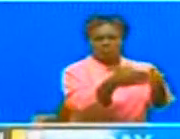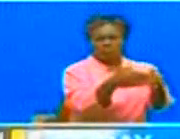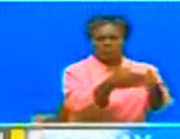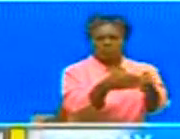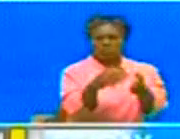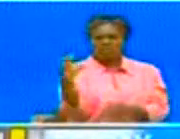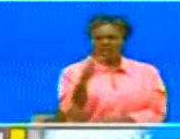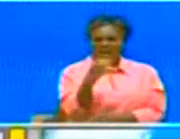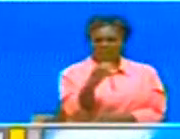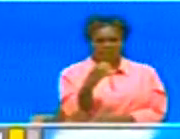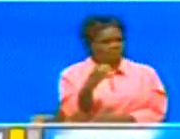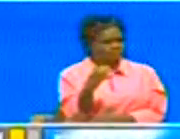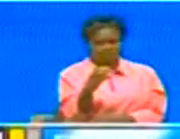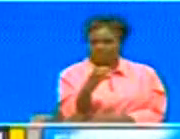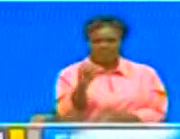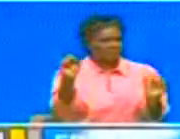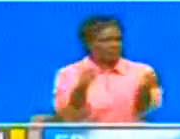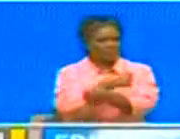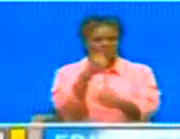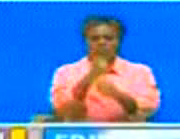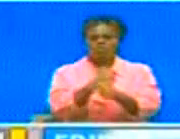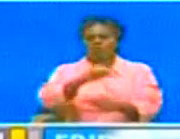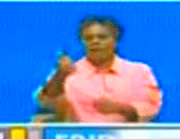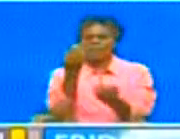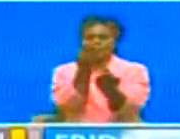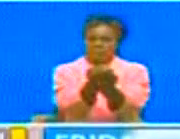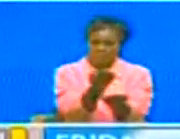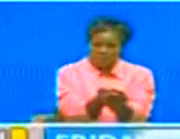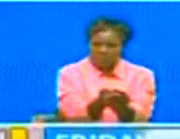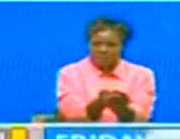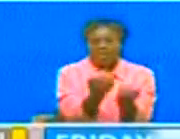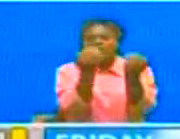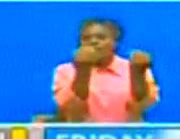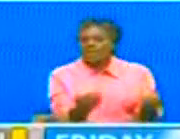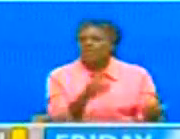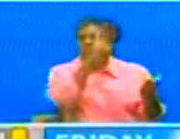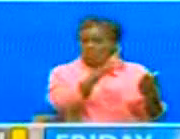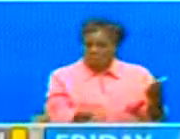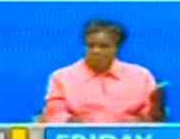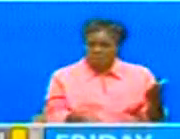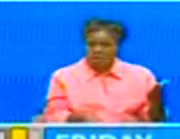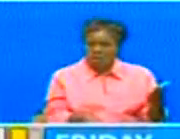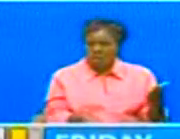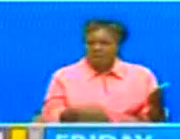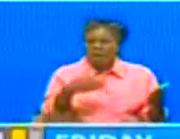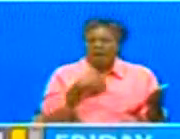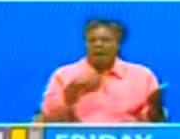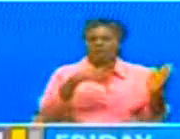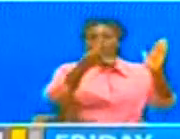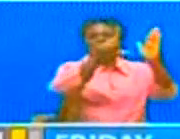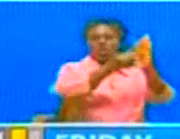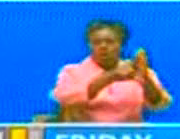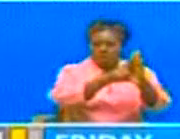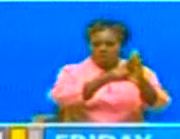flow, then they cannot do another tender. Yes. So we need to make sure that there is a rule, there